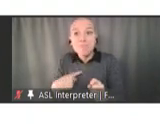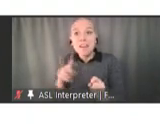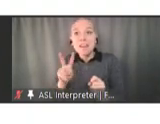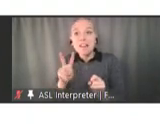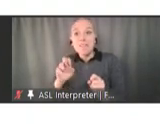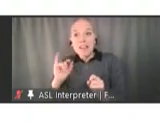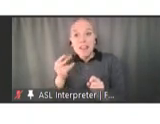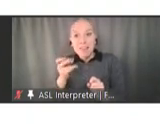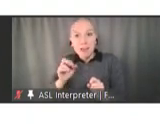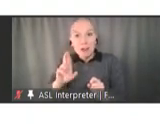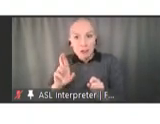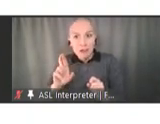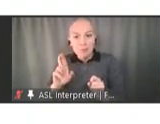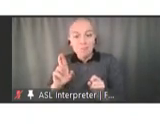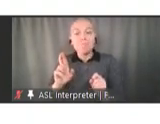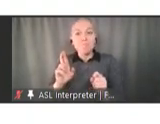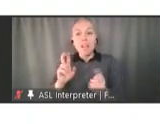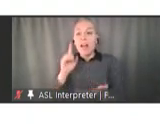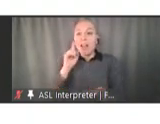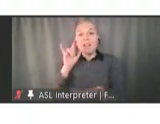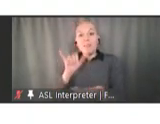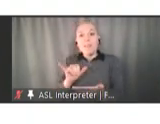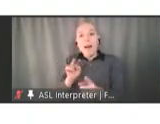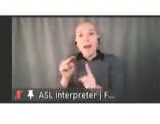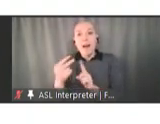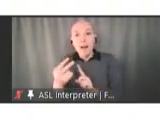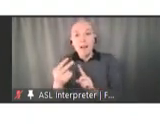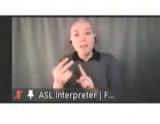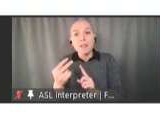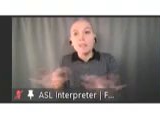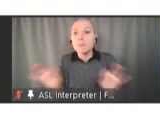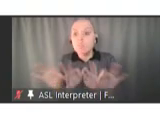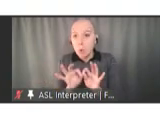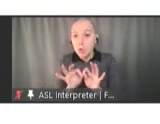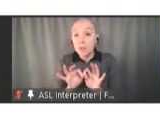discussion, because if you don't do that, you're perceived as minimizing.